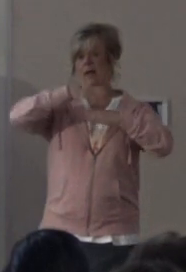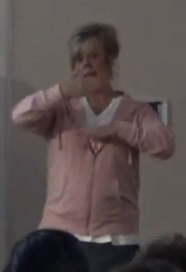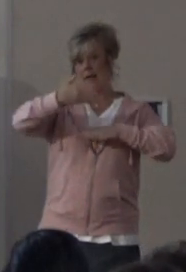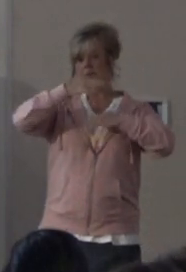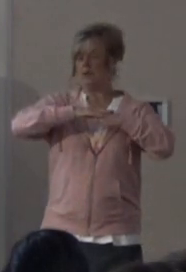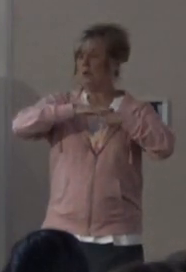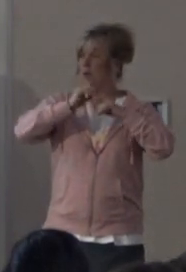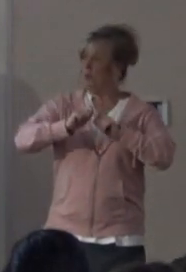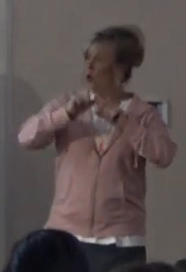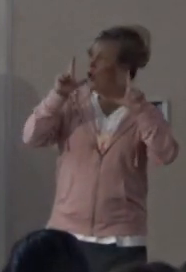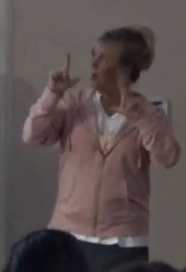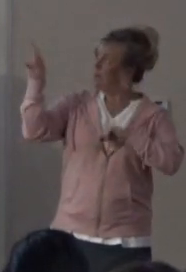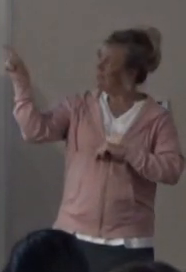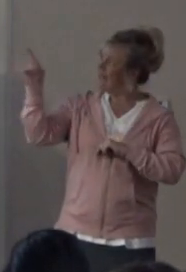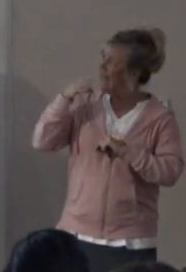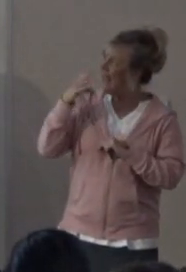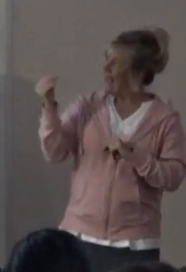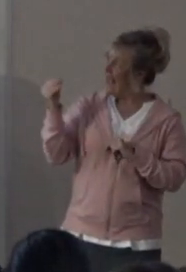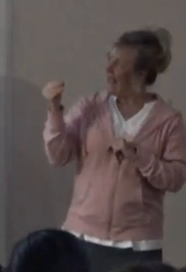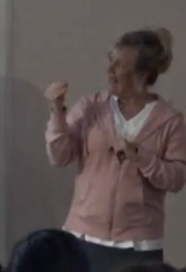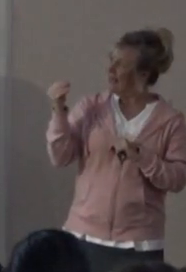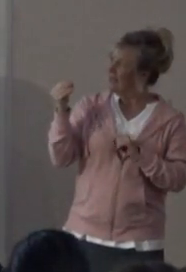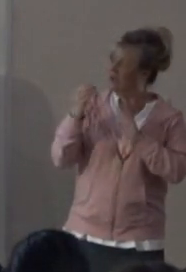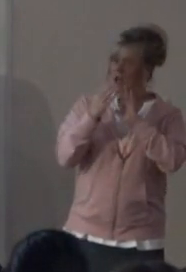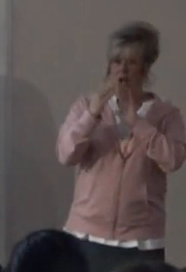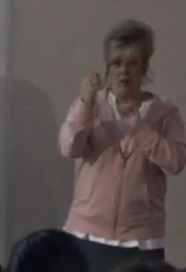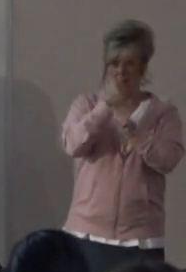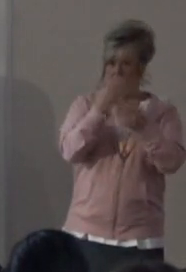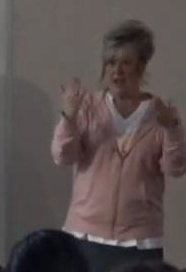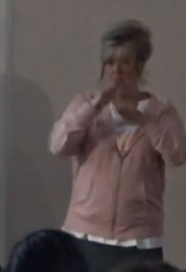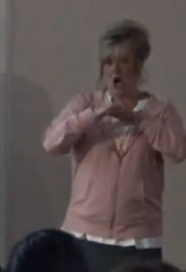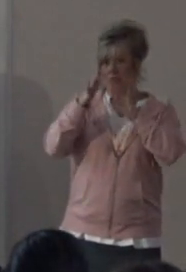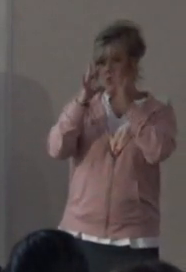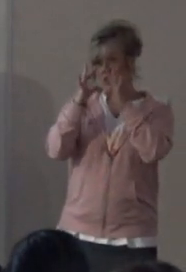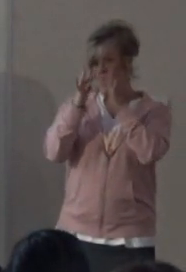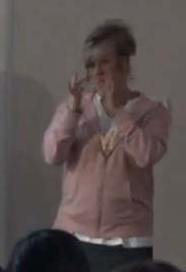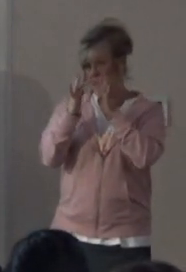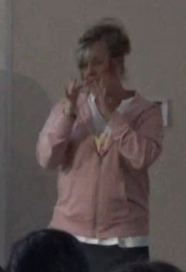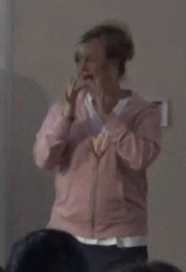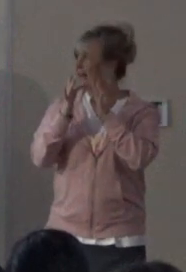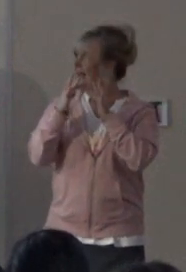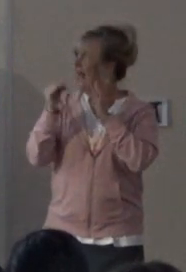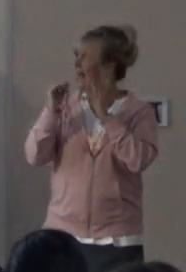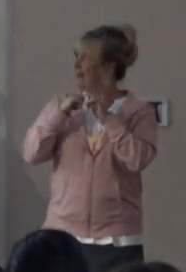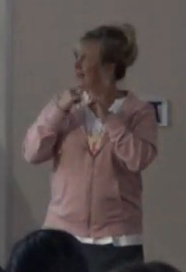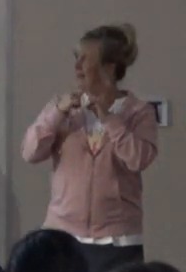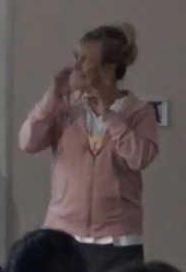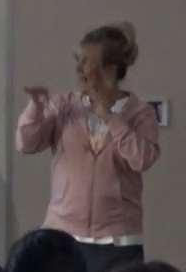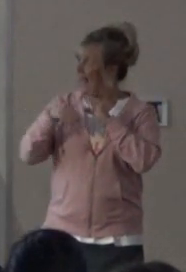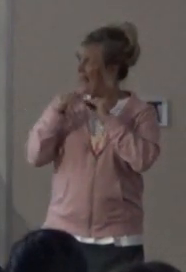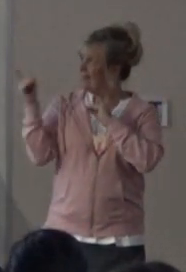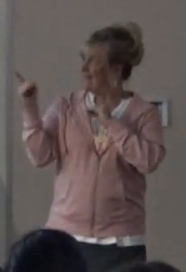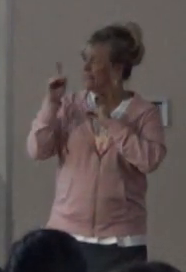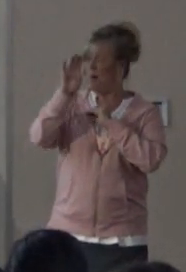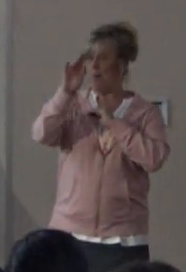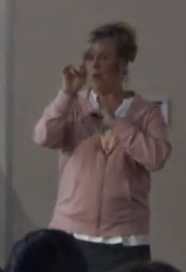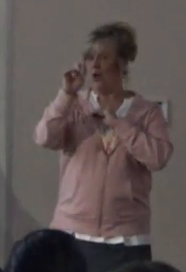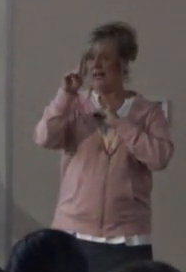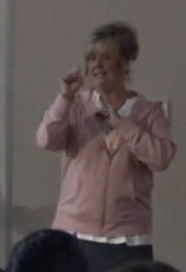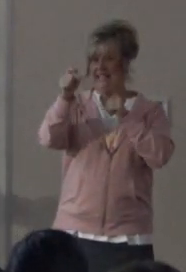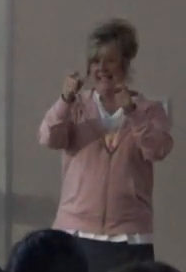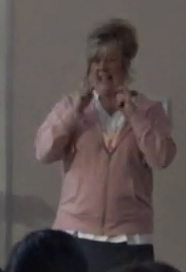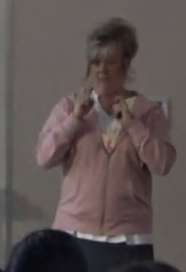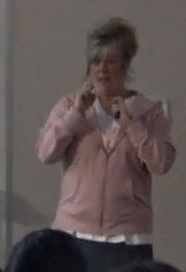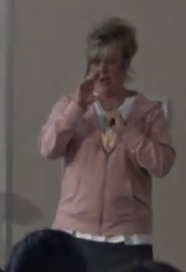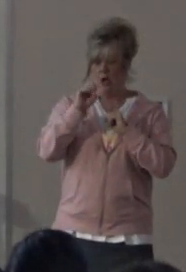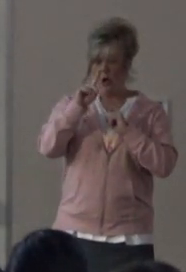up Tinkercad and just simulate it all on the website. And just put in these blocks, and it gave me this code. And instead of having